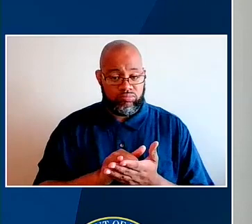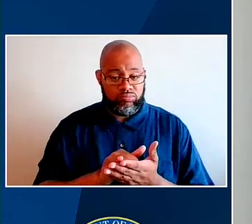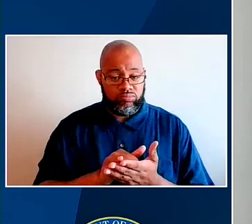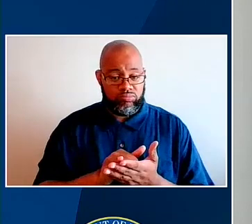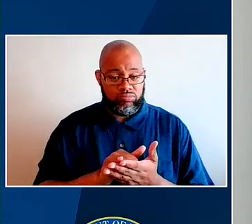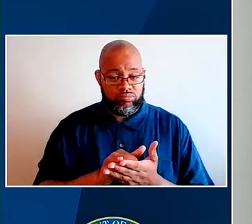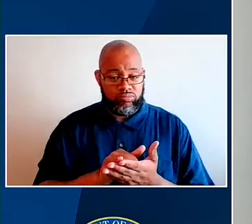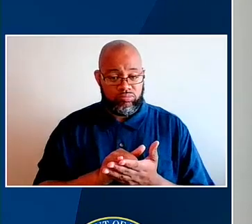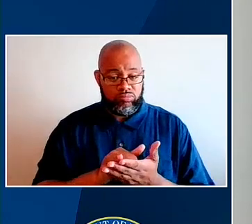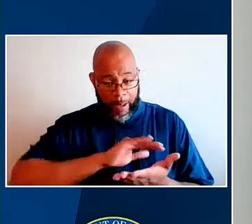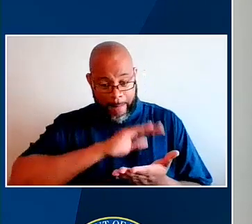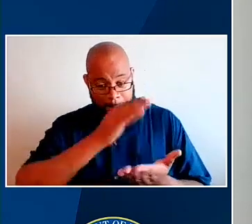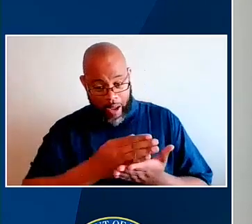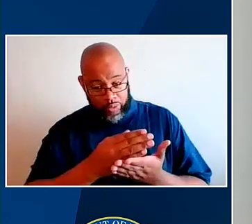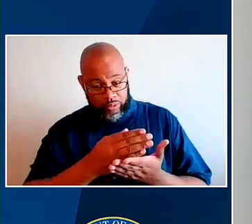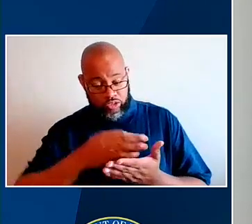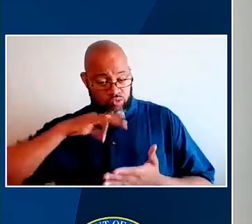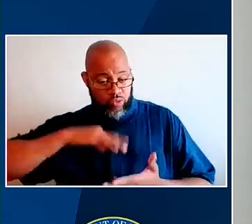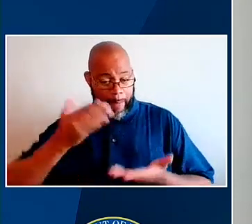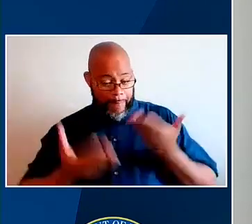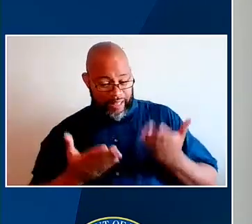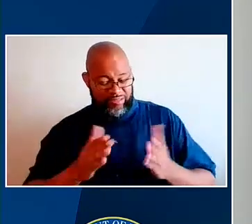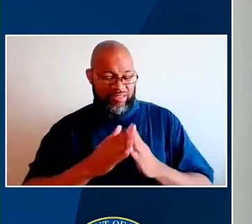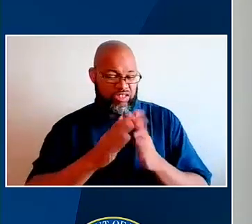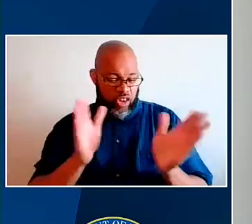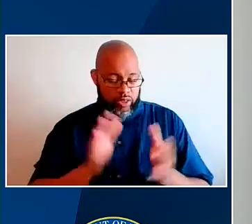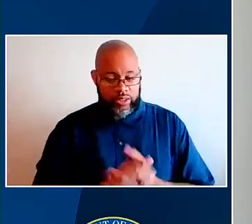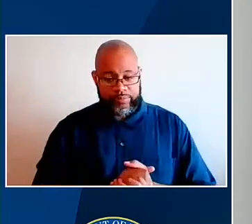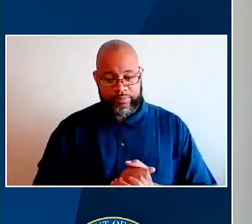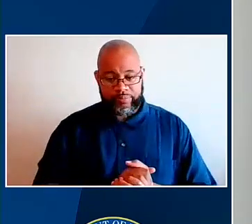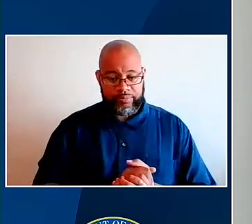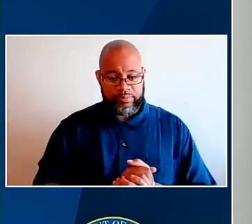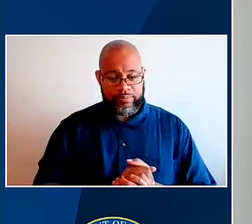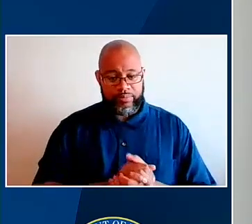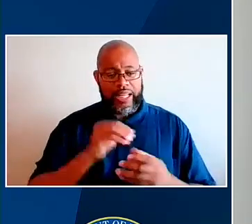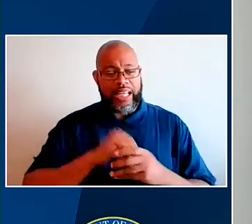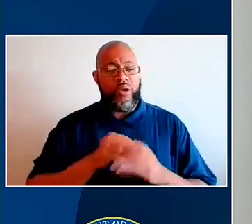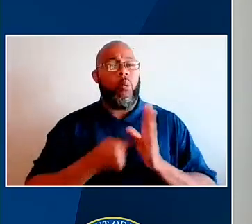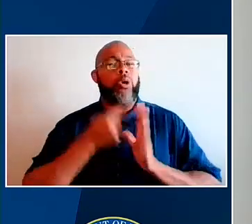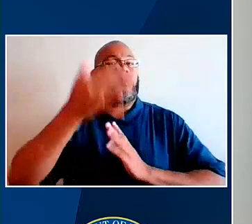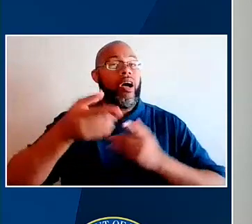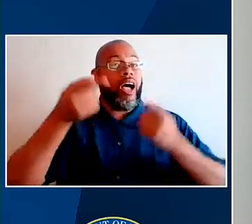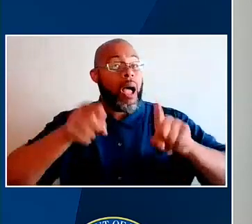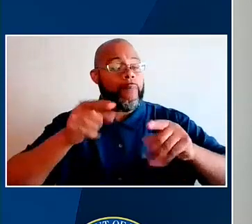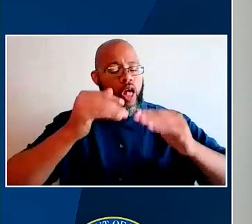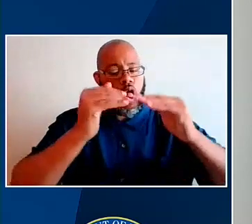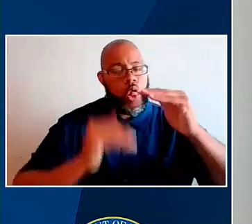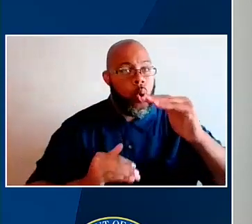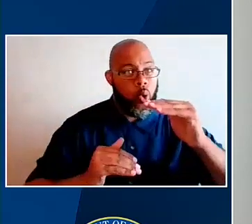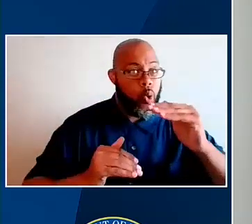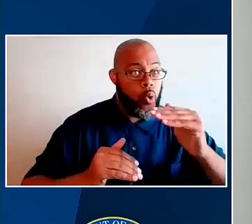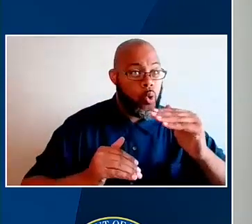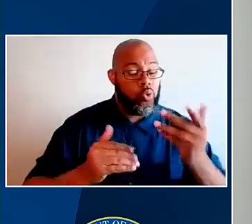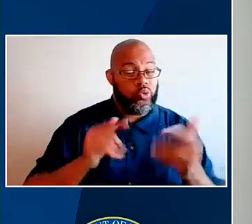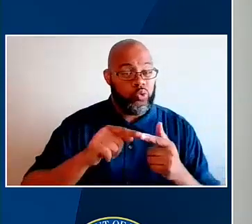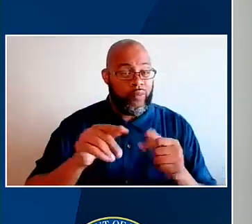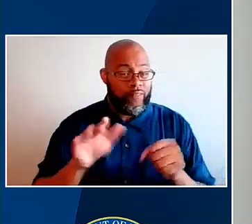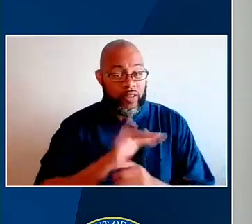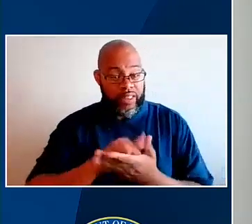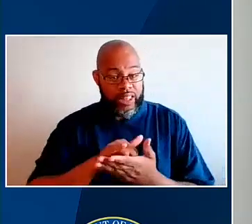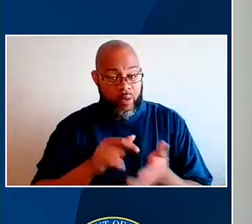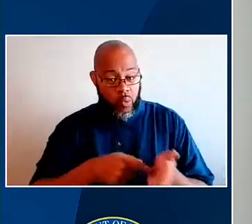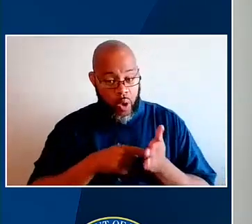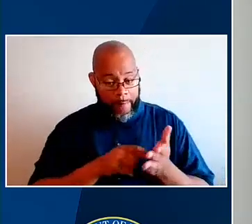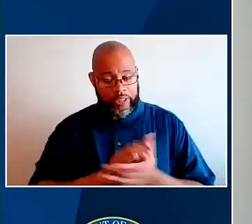the amount of the presumed credit balance generally. And in the rare case that they go lower than that to fulfill this